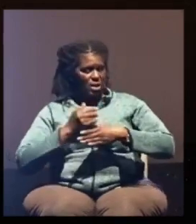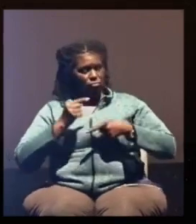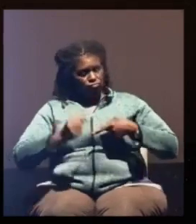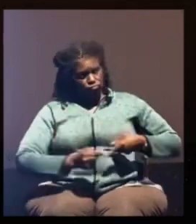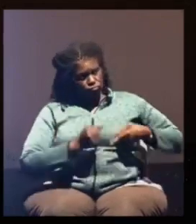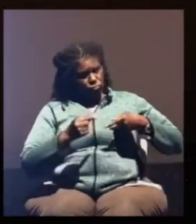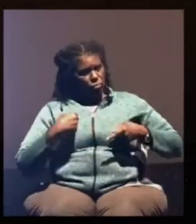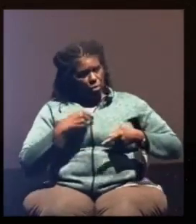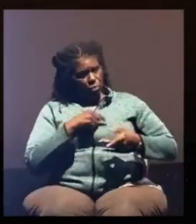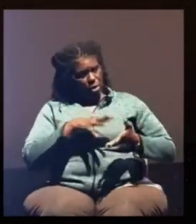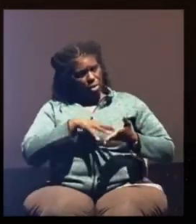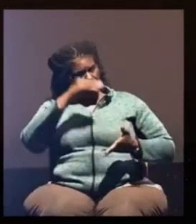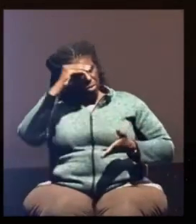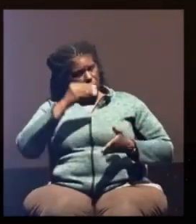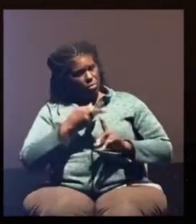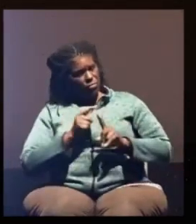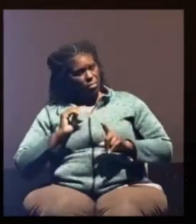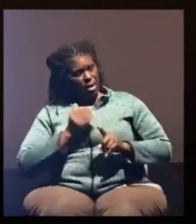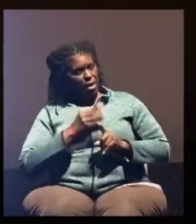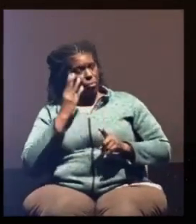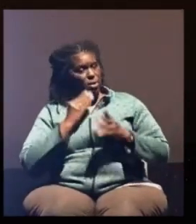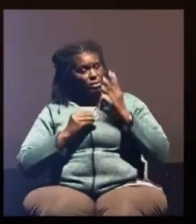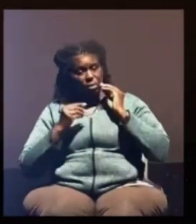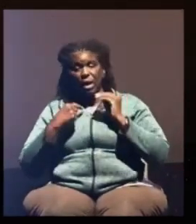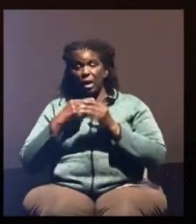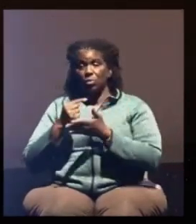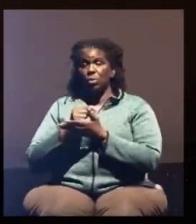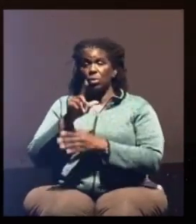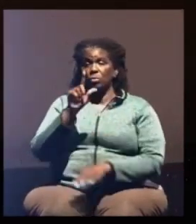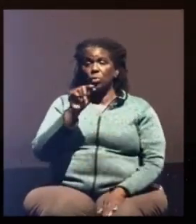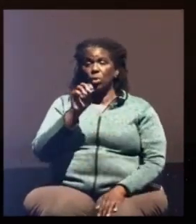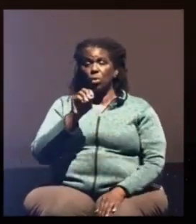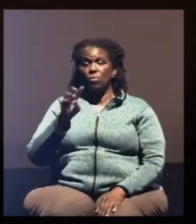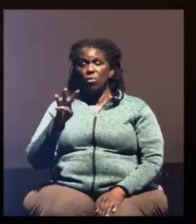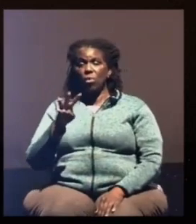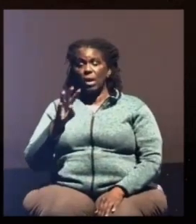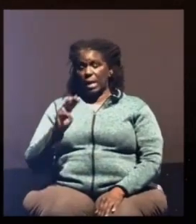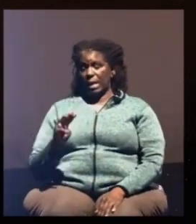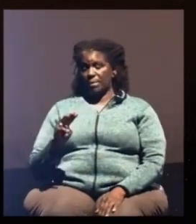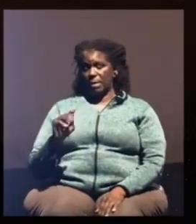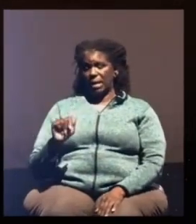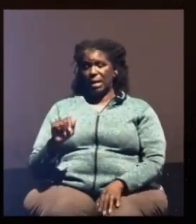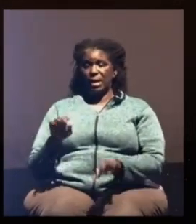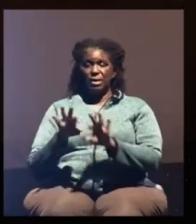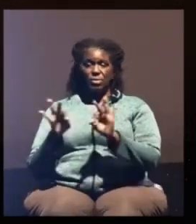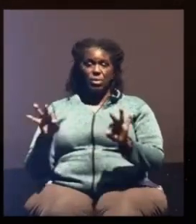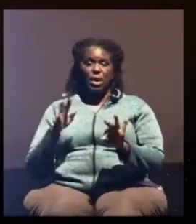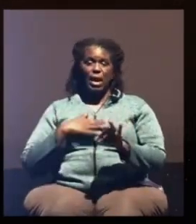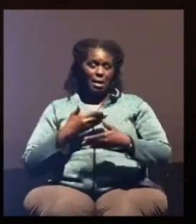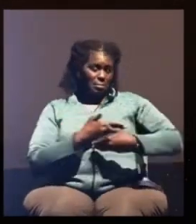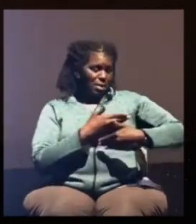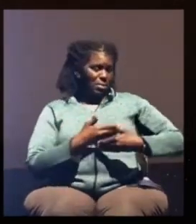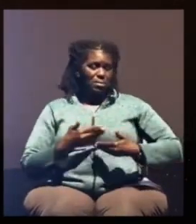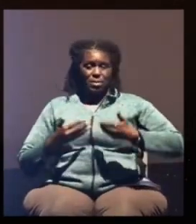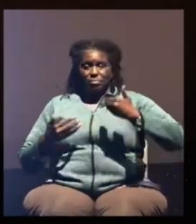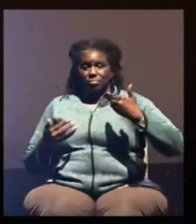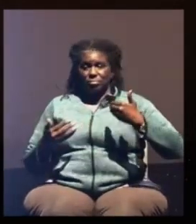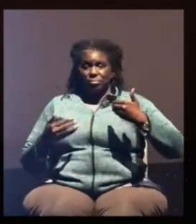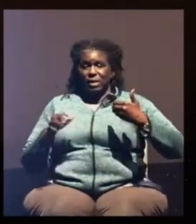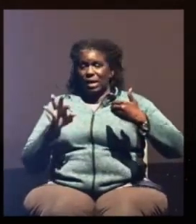experiences. I graduated in 2004 with a master's degree in one hand and my baby girl on the other